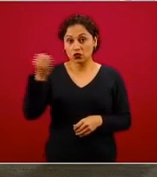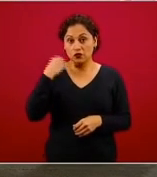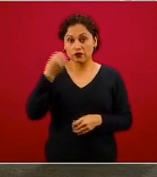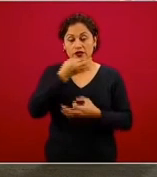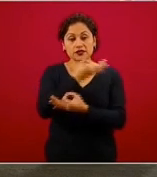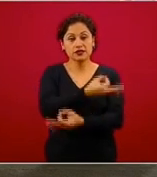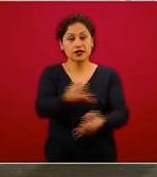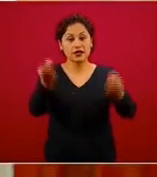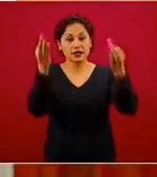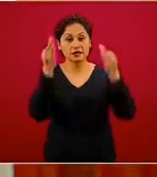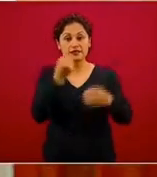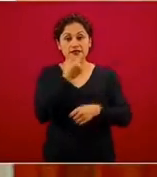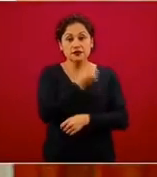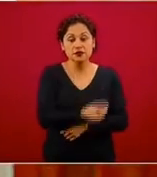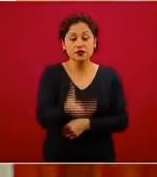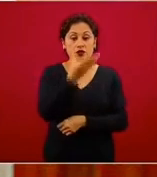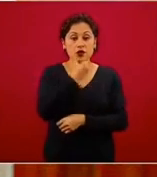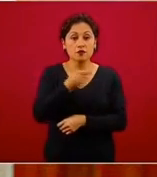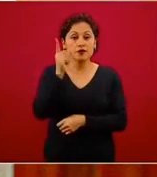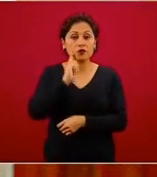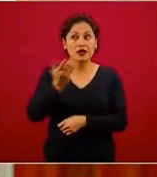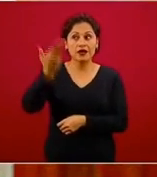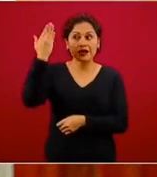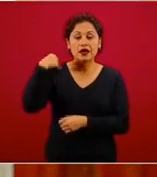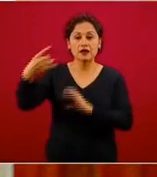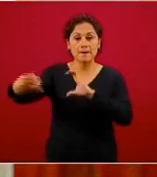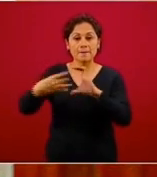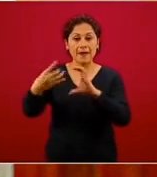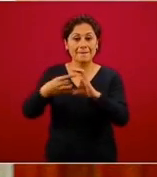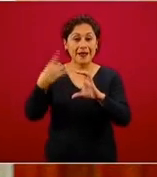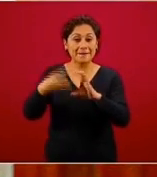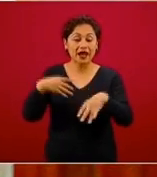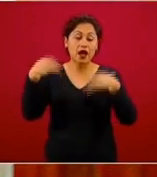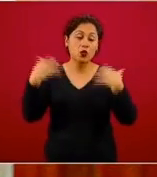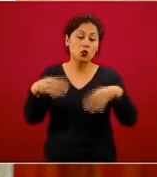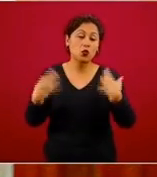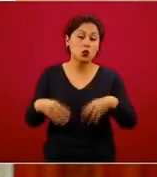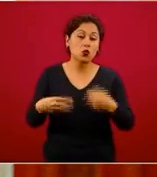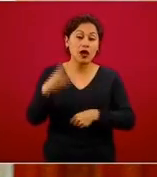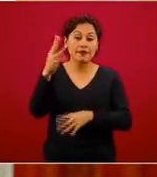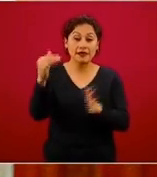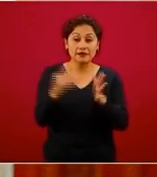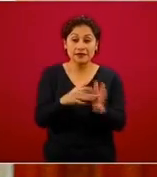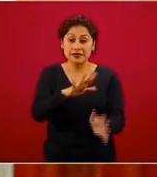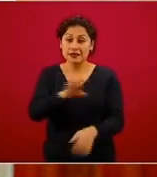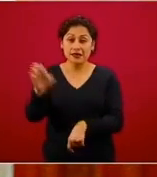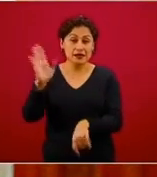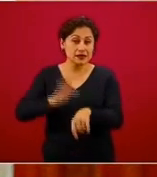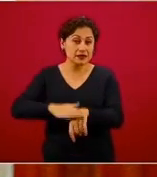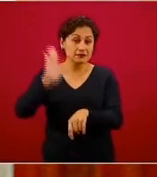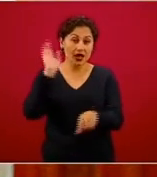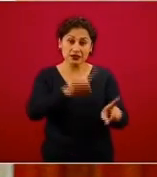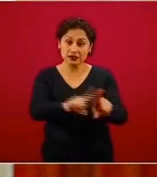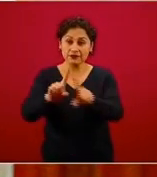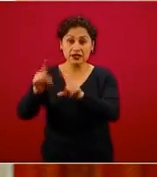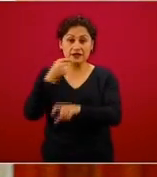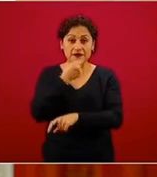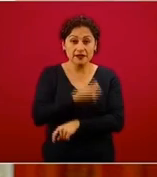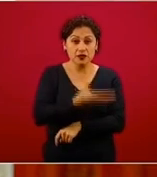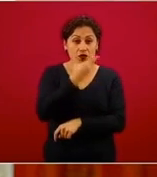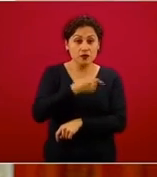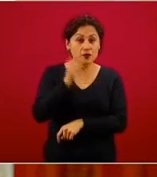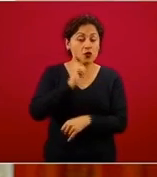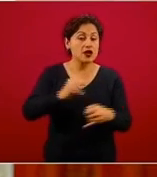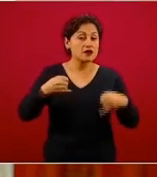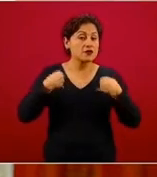today, for all the children, all the girls and boys, thank you so much for participating. More than 3,500 of you